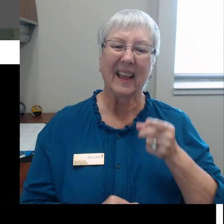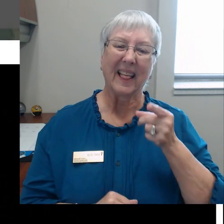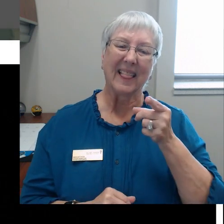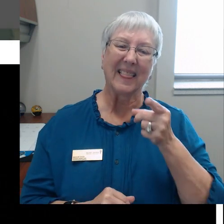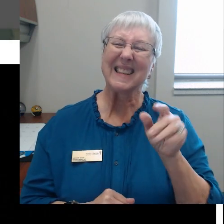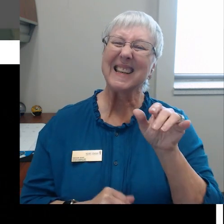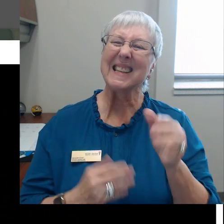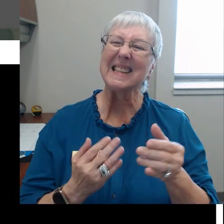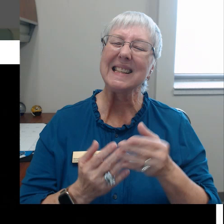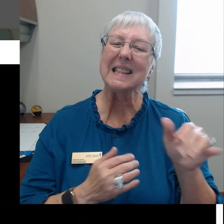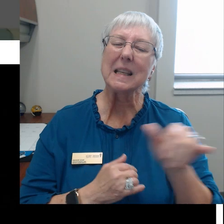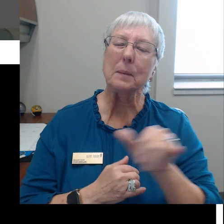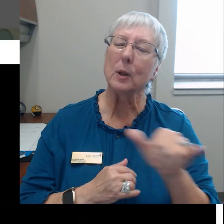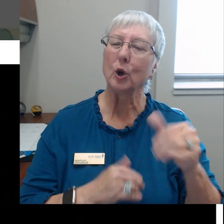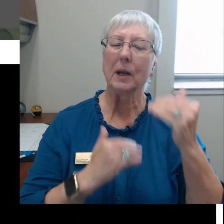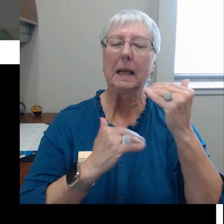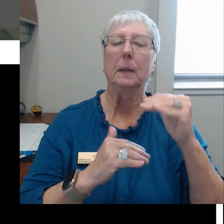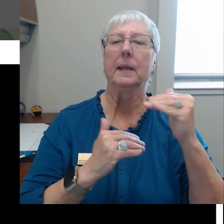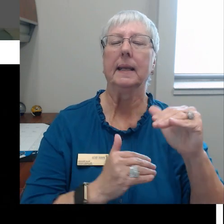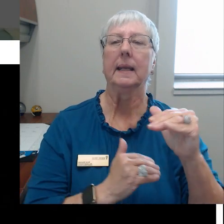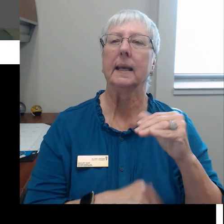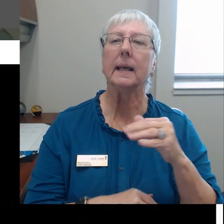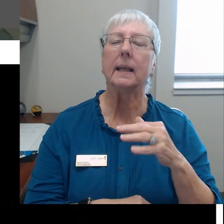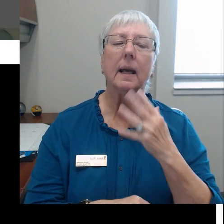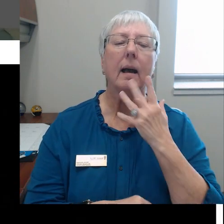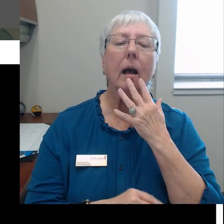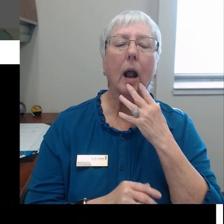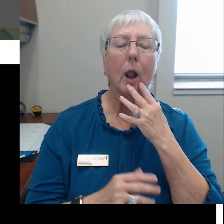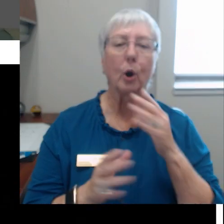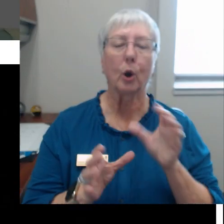consistently uses a similar limited palette. She